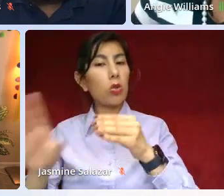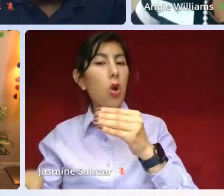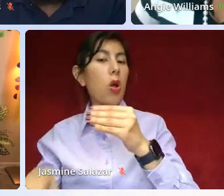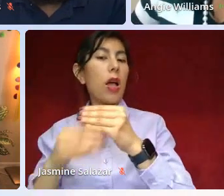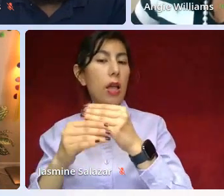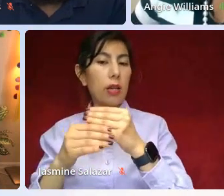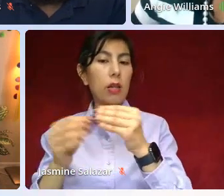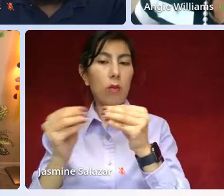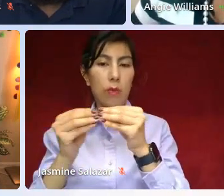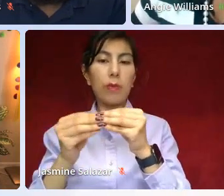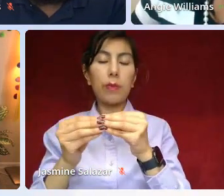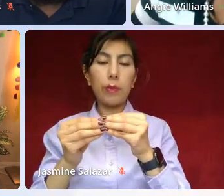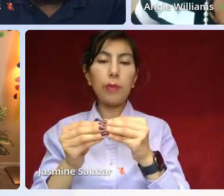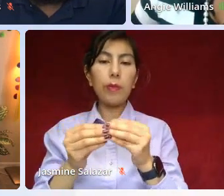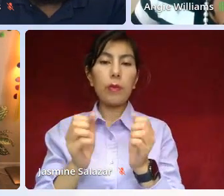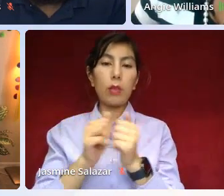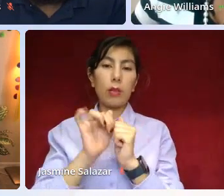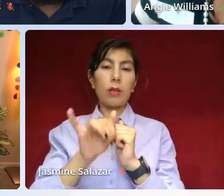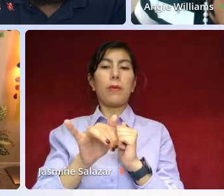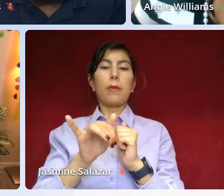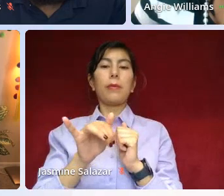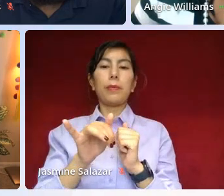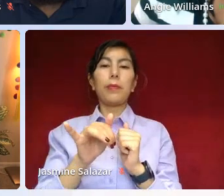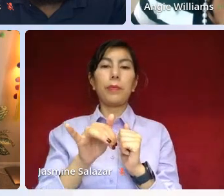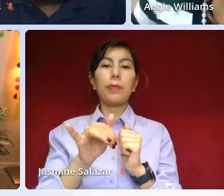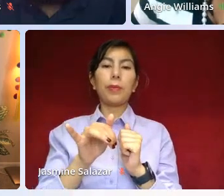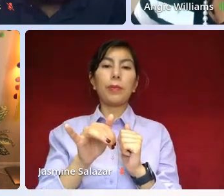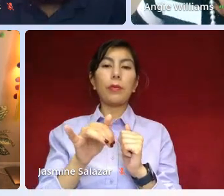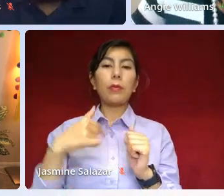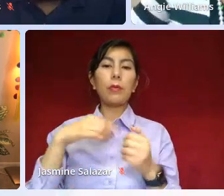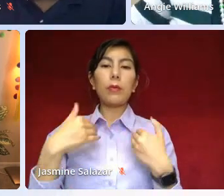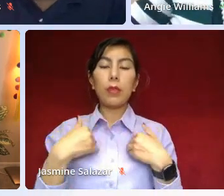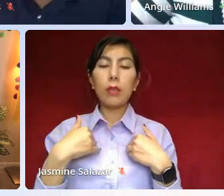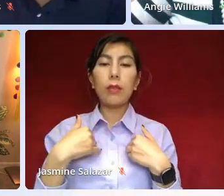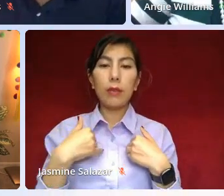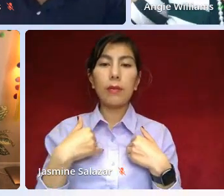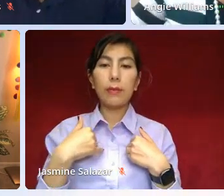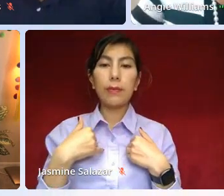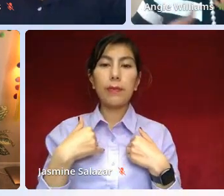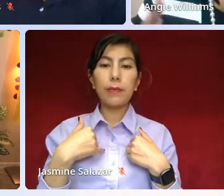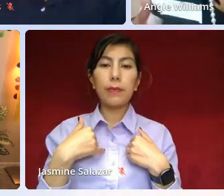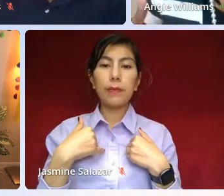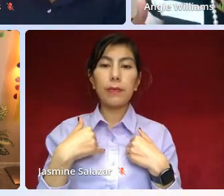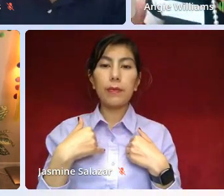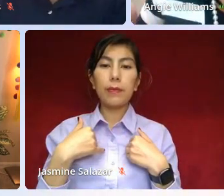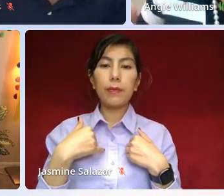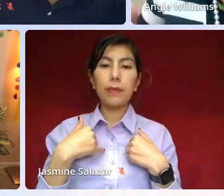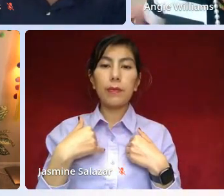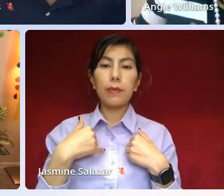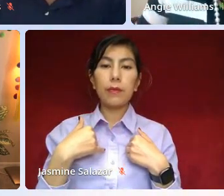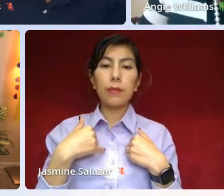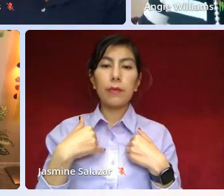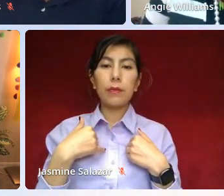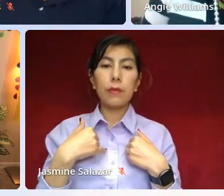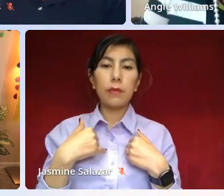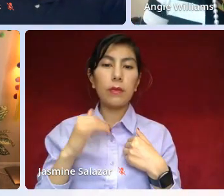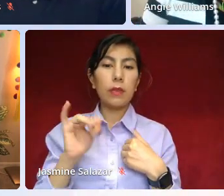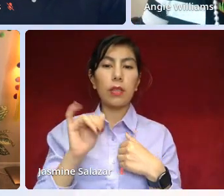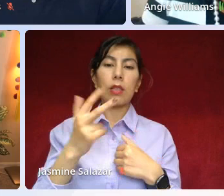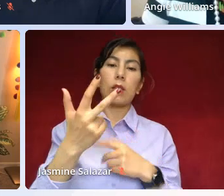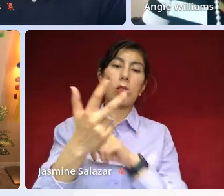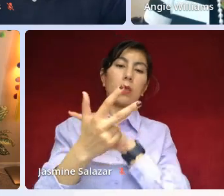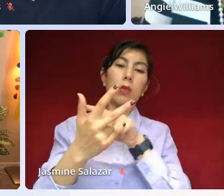being said, we have our we have like three of our